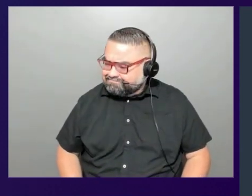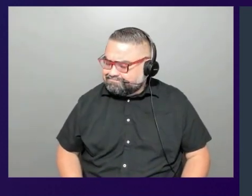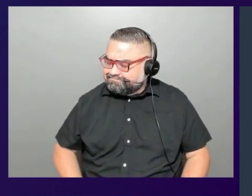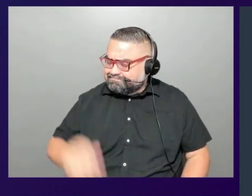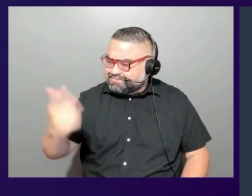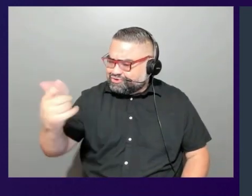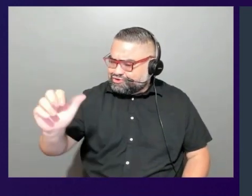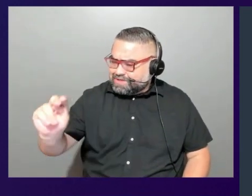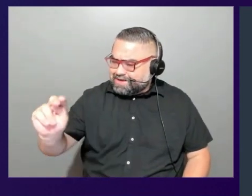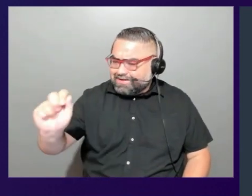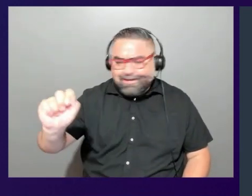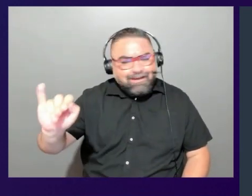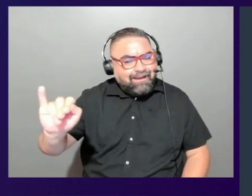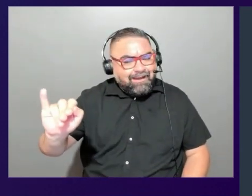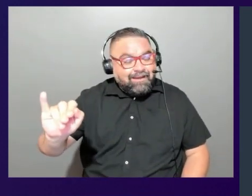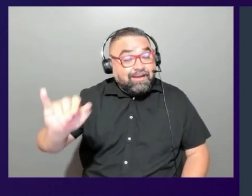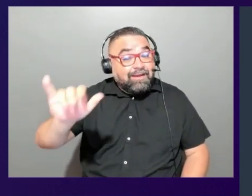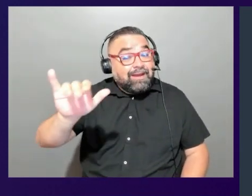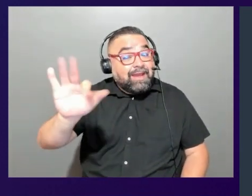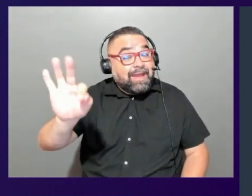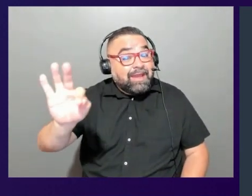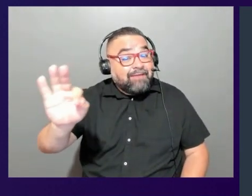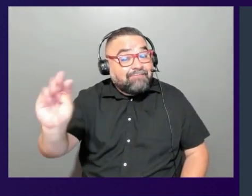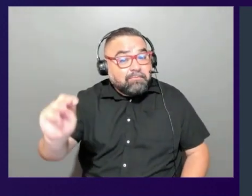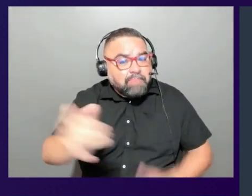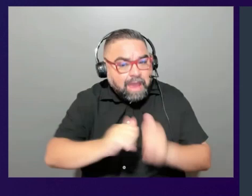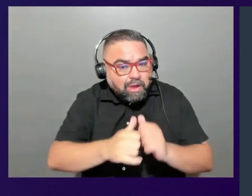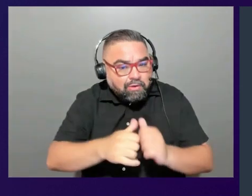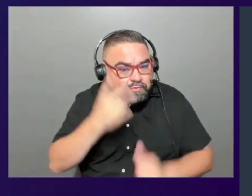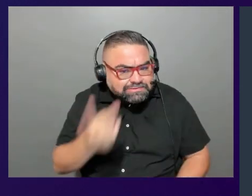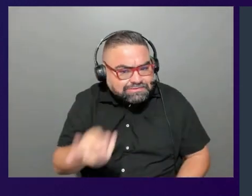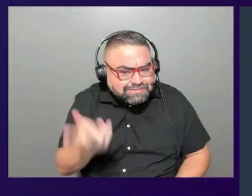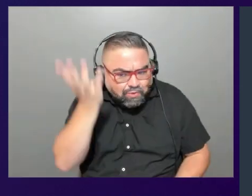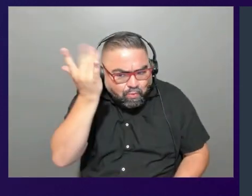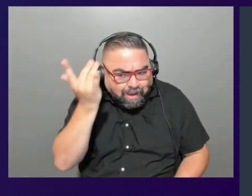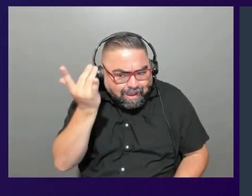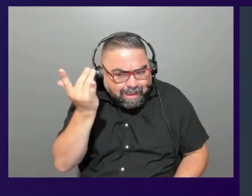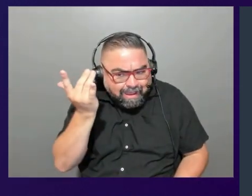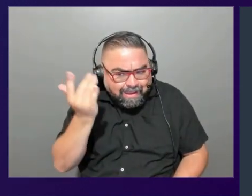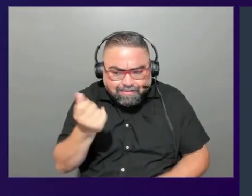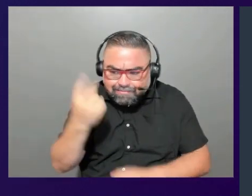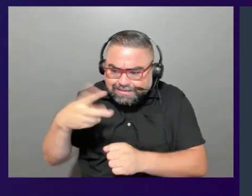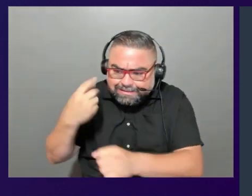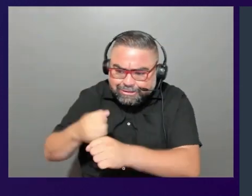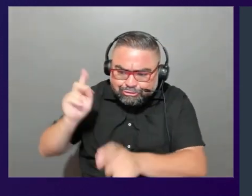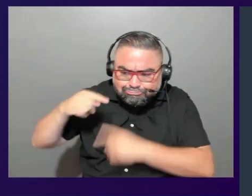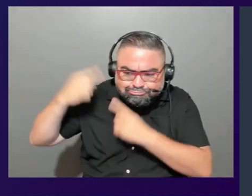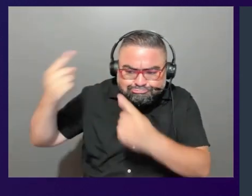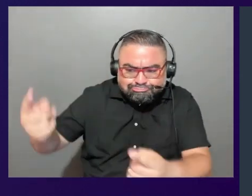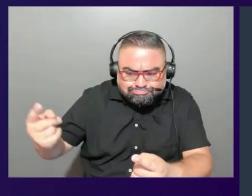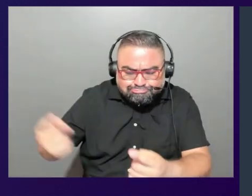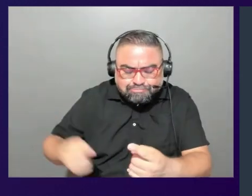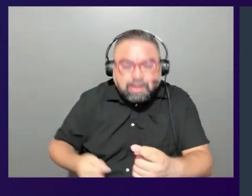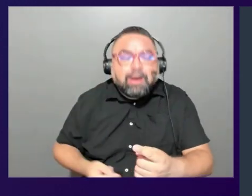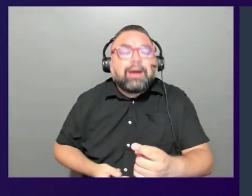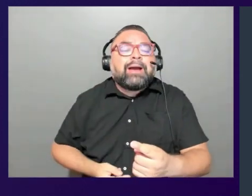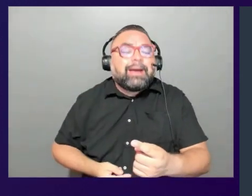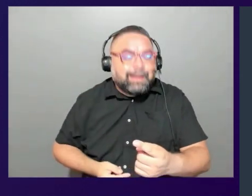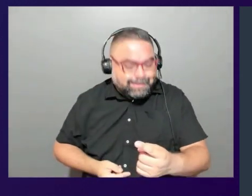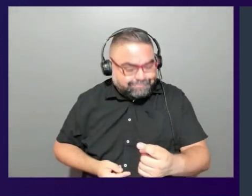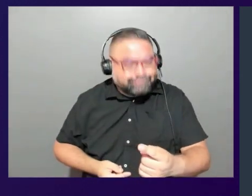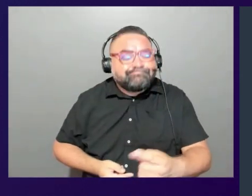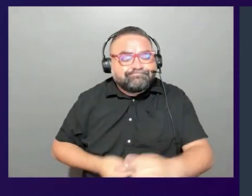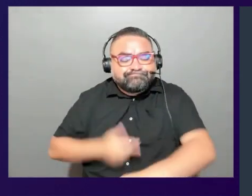and FMs in the past couple of years? It really comes down to we've reached a tipping point that combines rapid advancements in